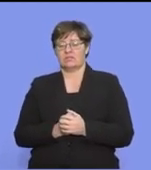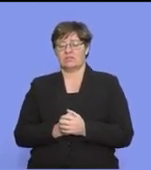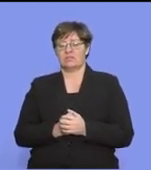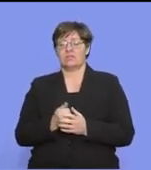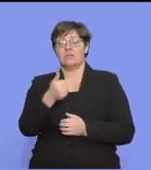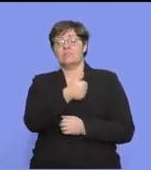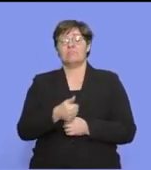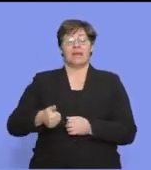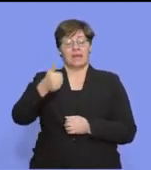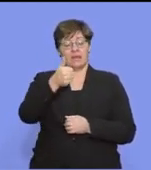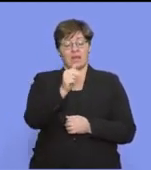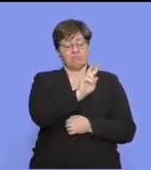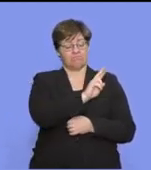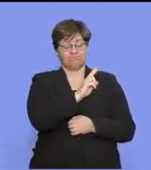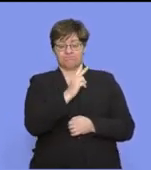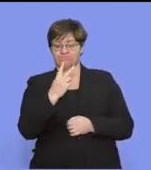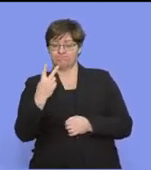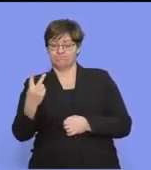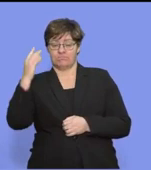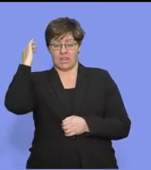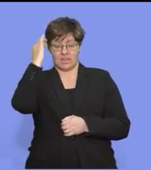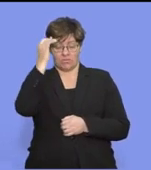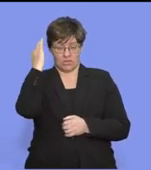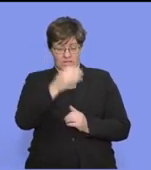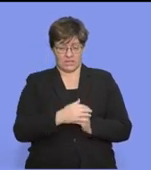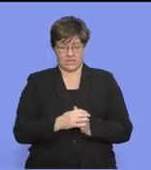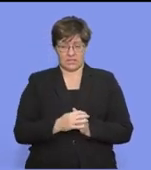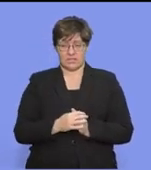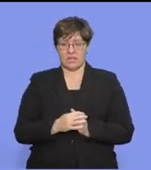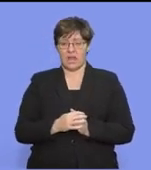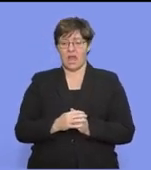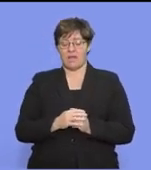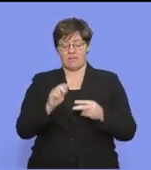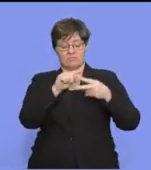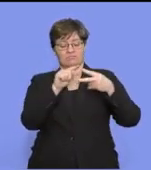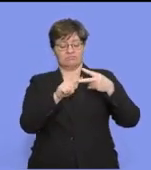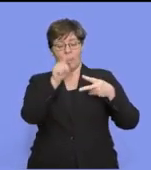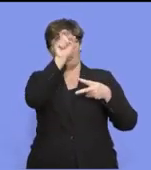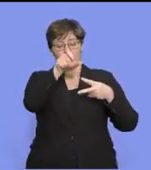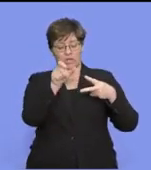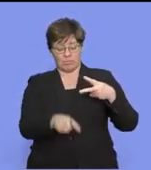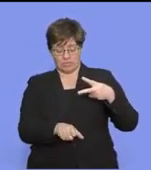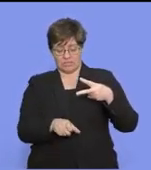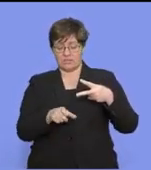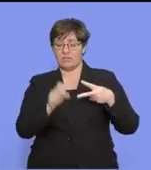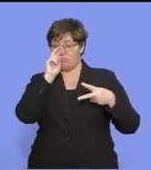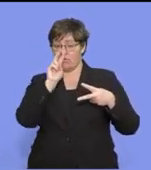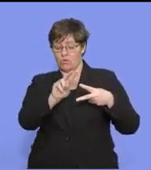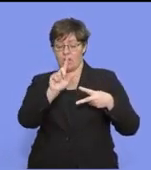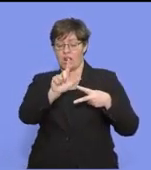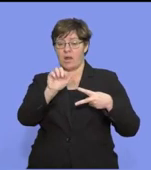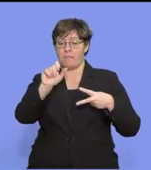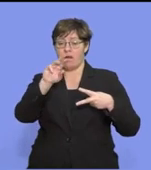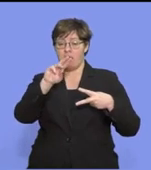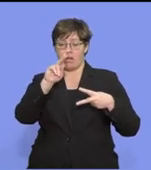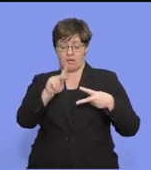main concept is the theories of evolution. And here we have the two main theorists that we are going to look at is